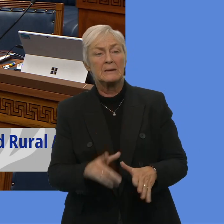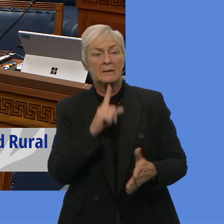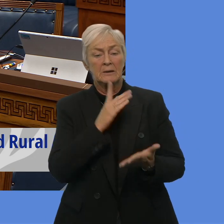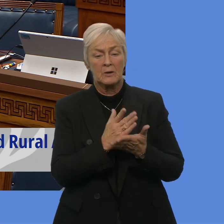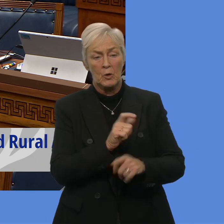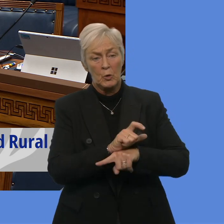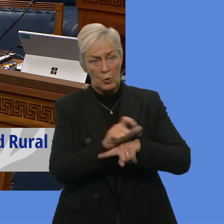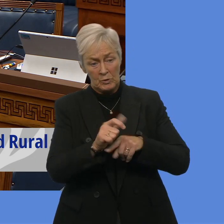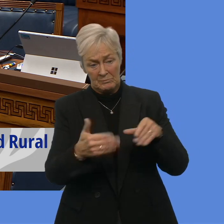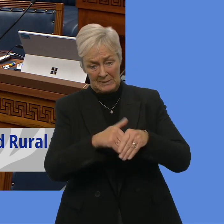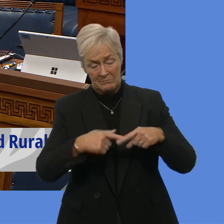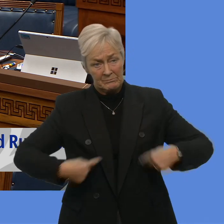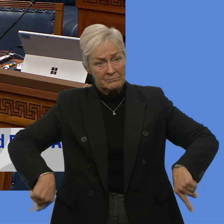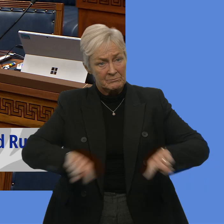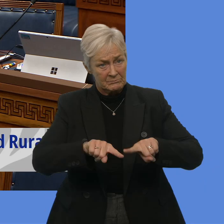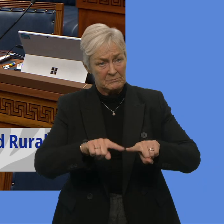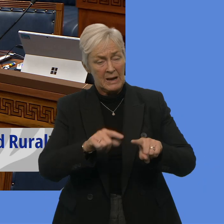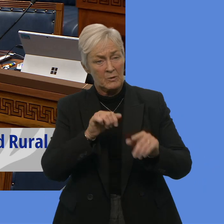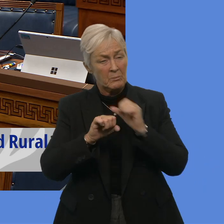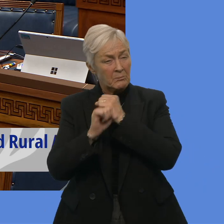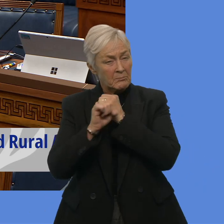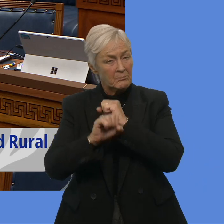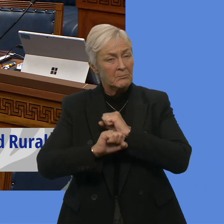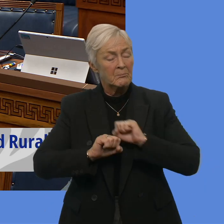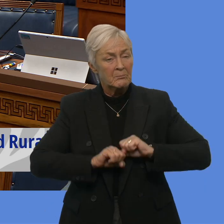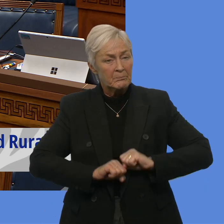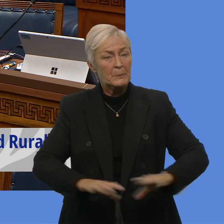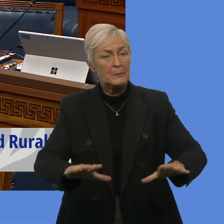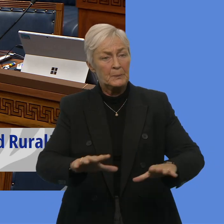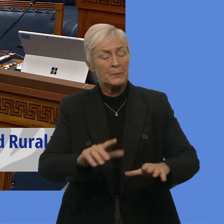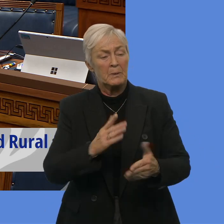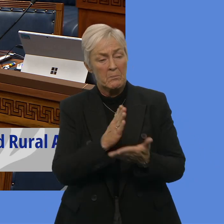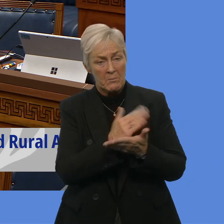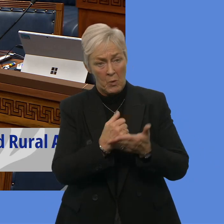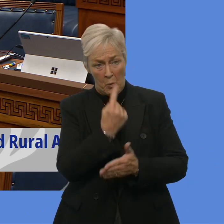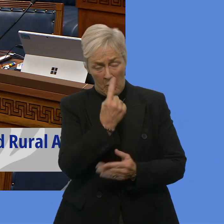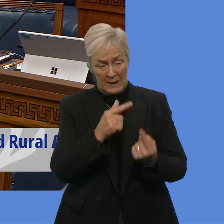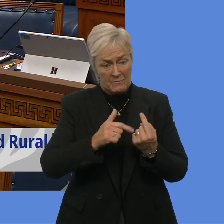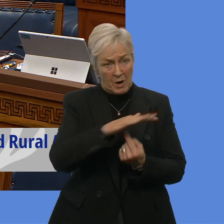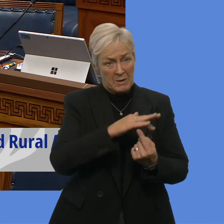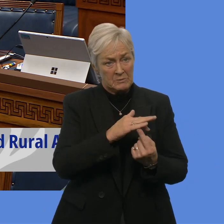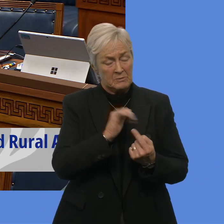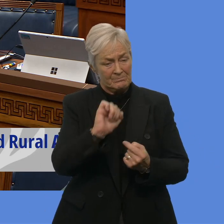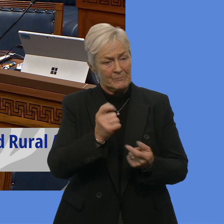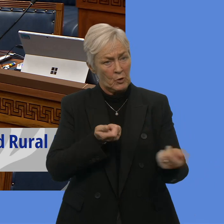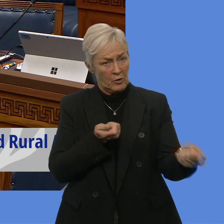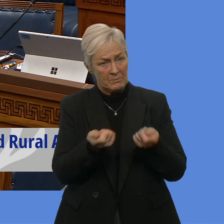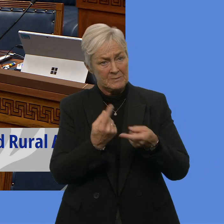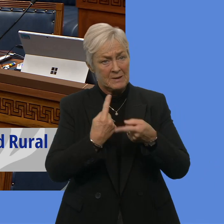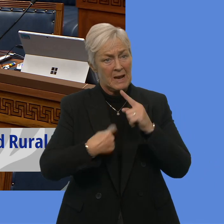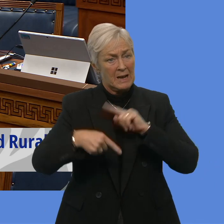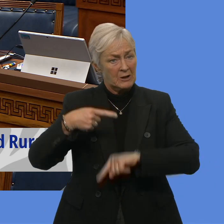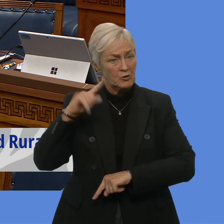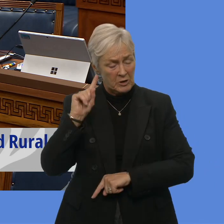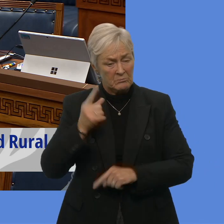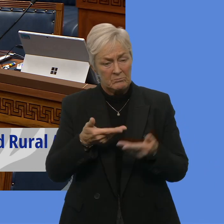they've been in this chamber, but also in terms of the media. The issue is that that is one part of environmental governance landscape that has